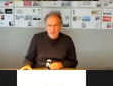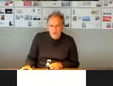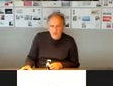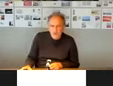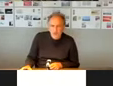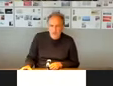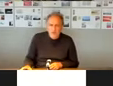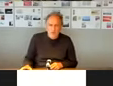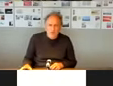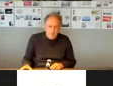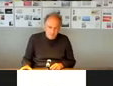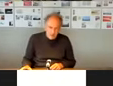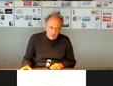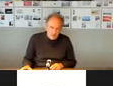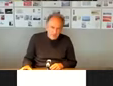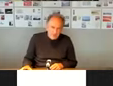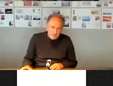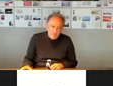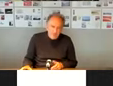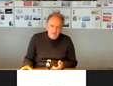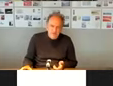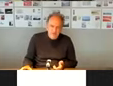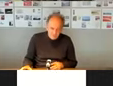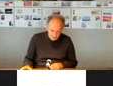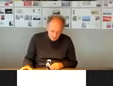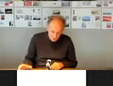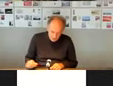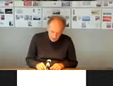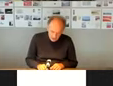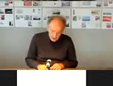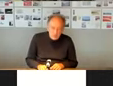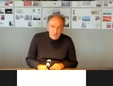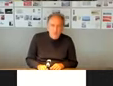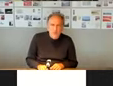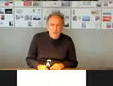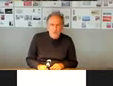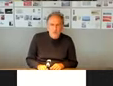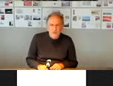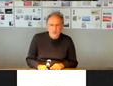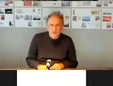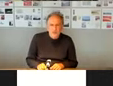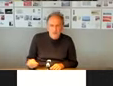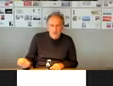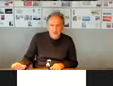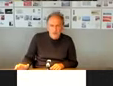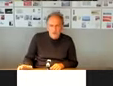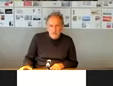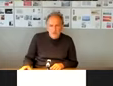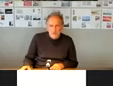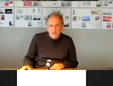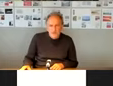from the courtyard. There's no closed route. So it's a warm